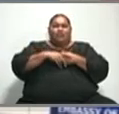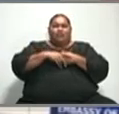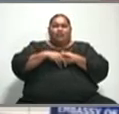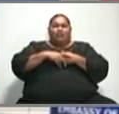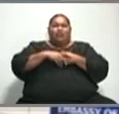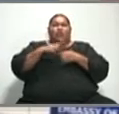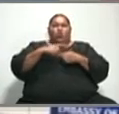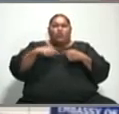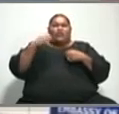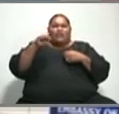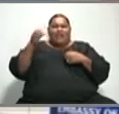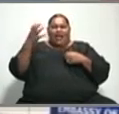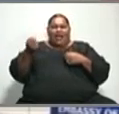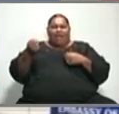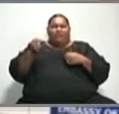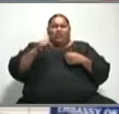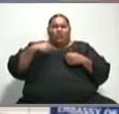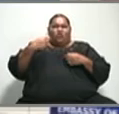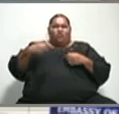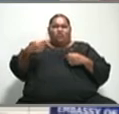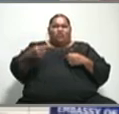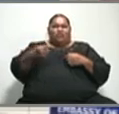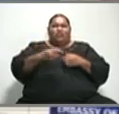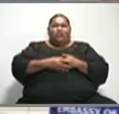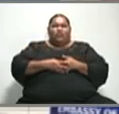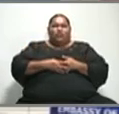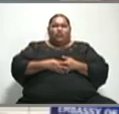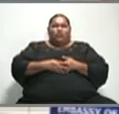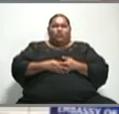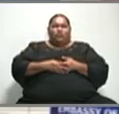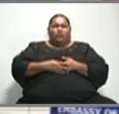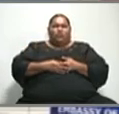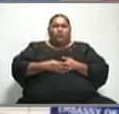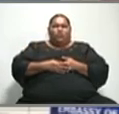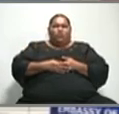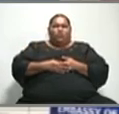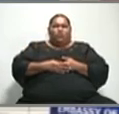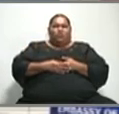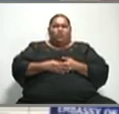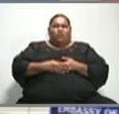we still have, of course, continuing challenges to address.